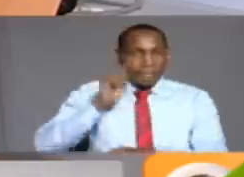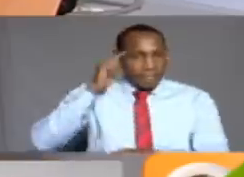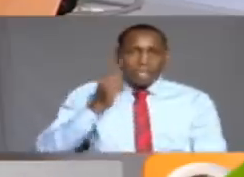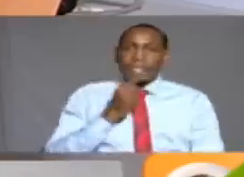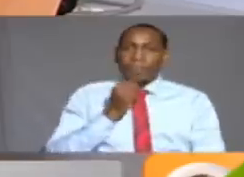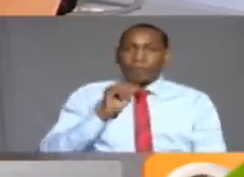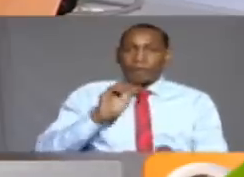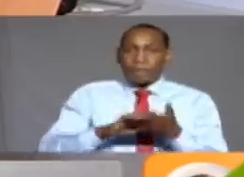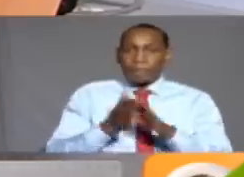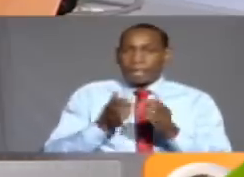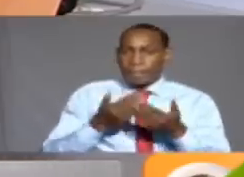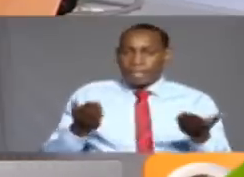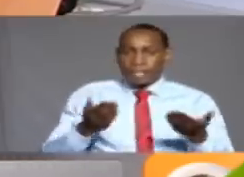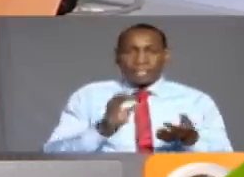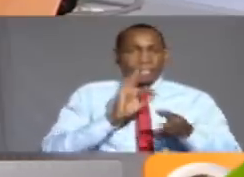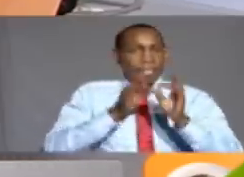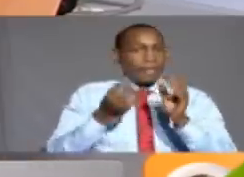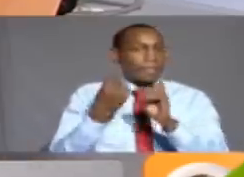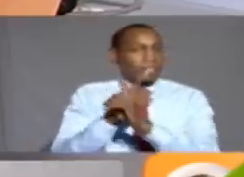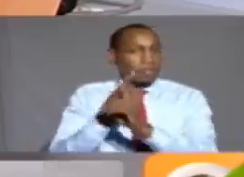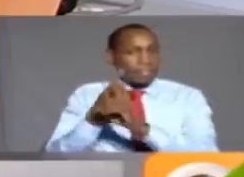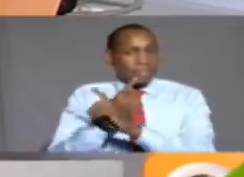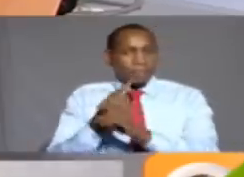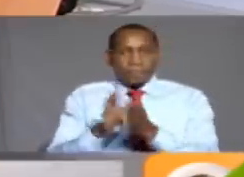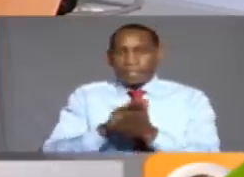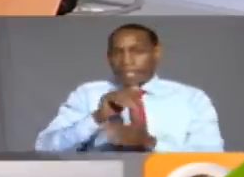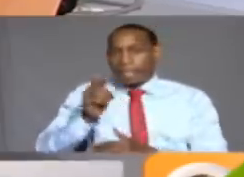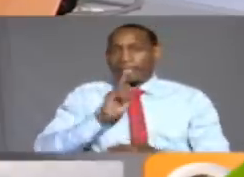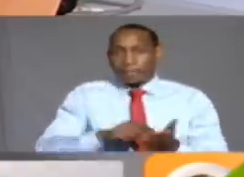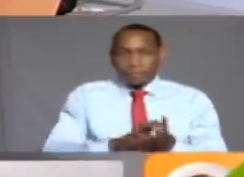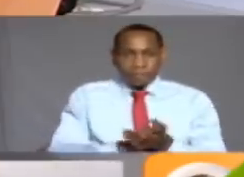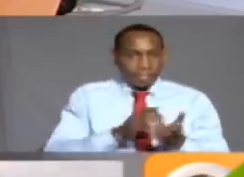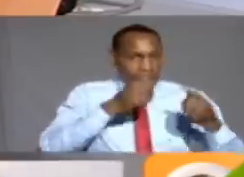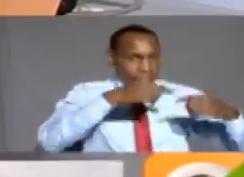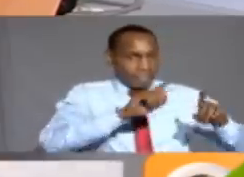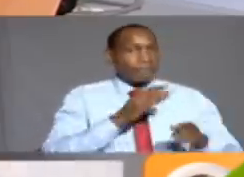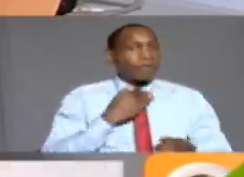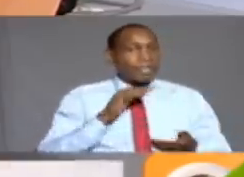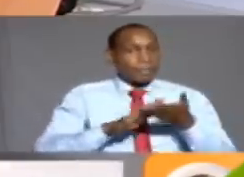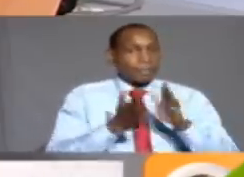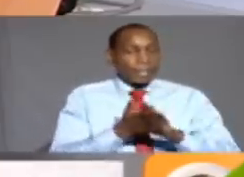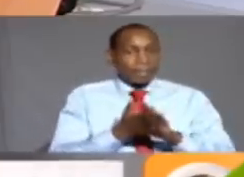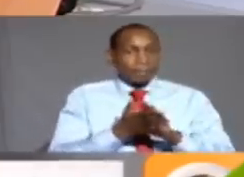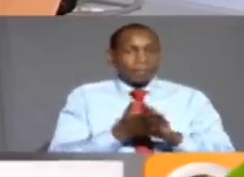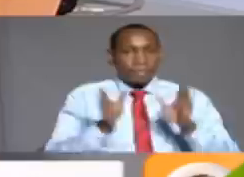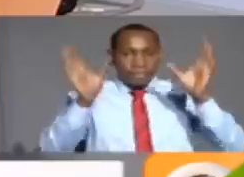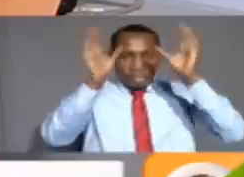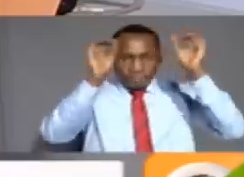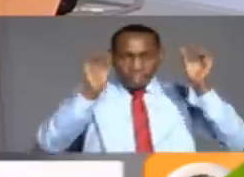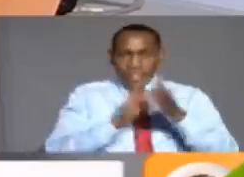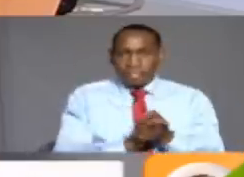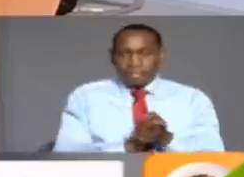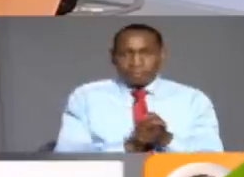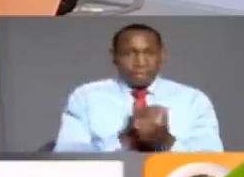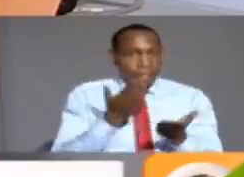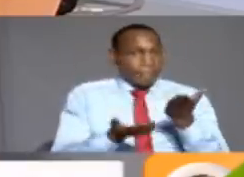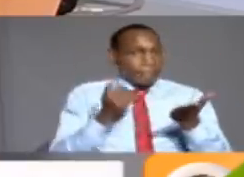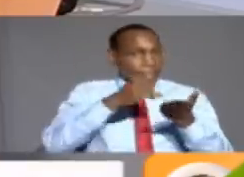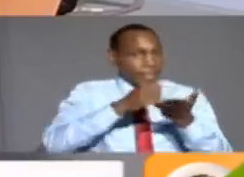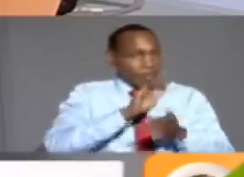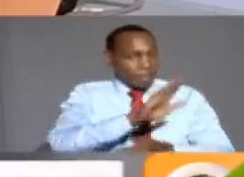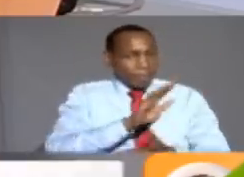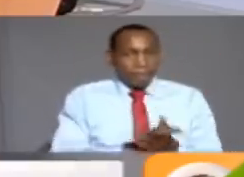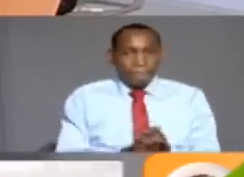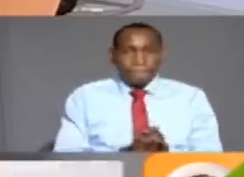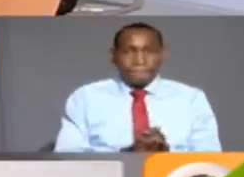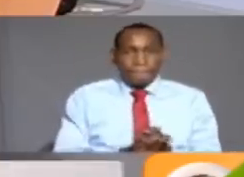they will not become anything. There's a lot of interpretation. One of them, of course, is that you want to be president. And whether that could be referring to you as well. Well,